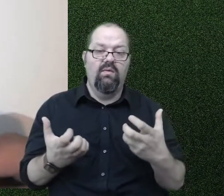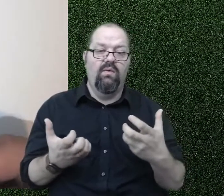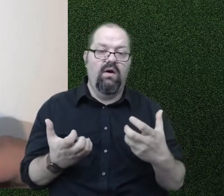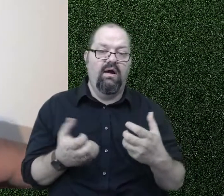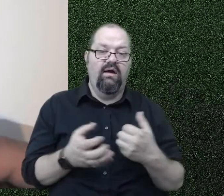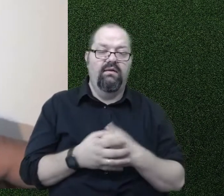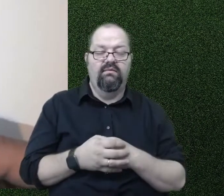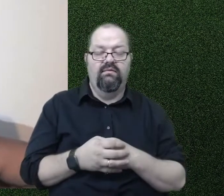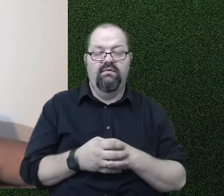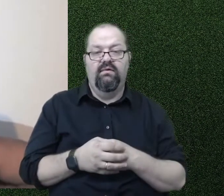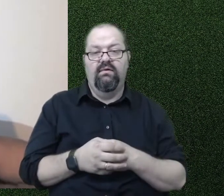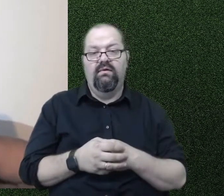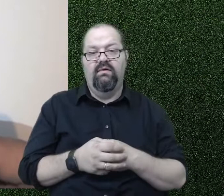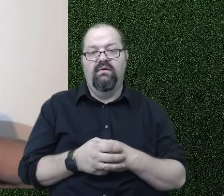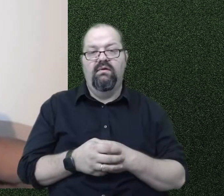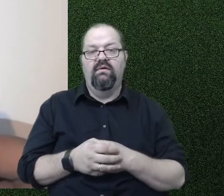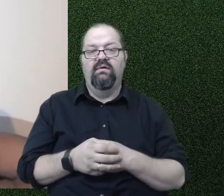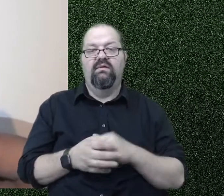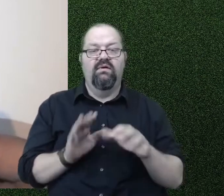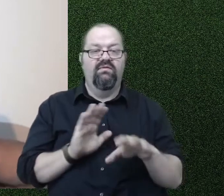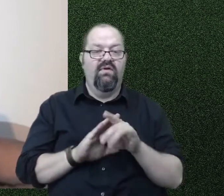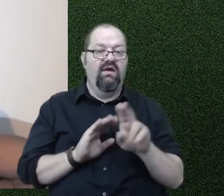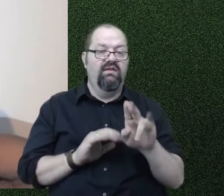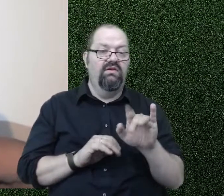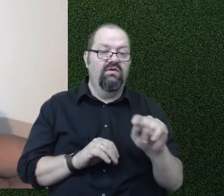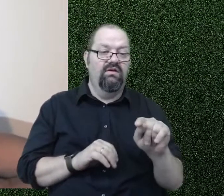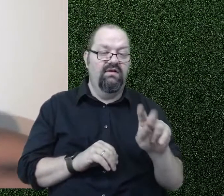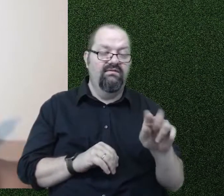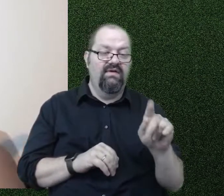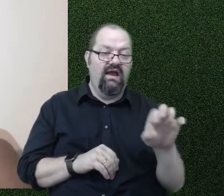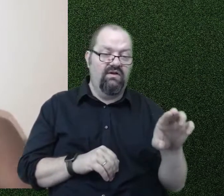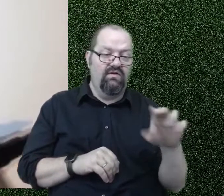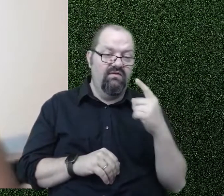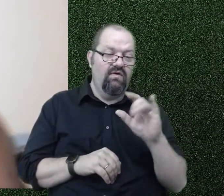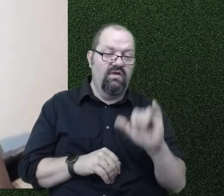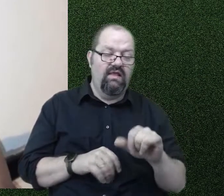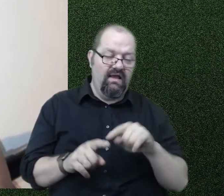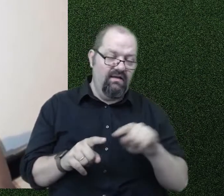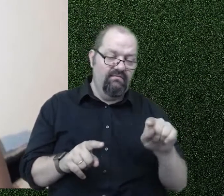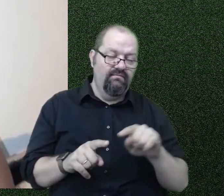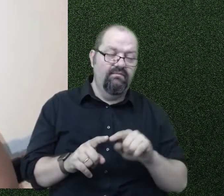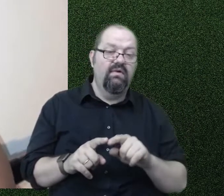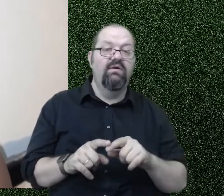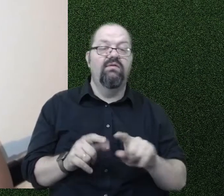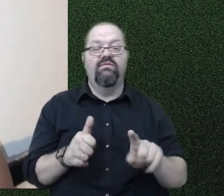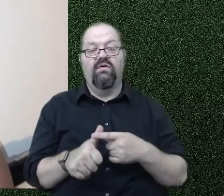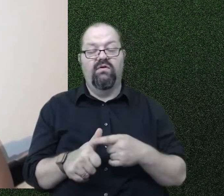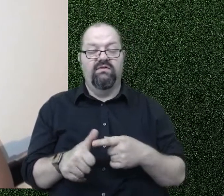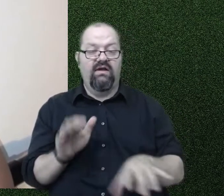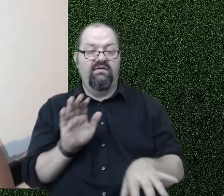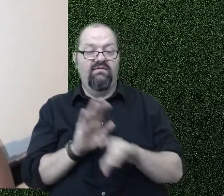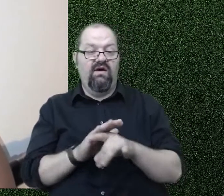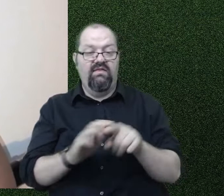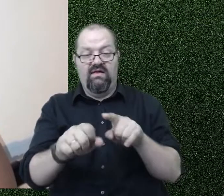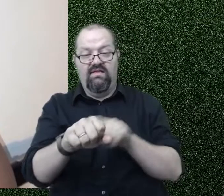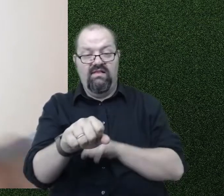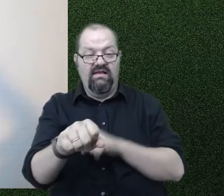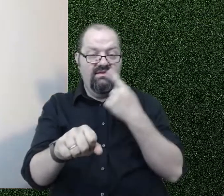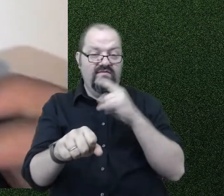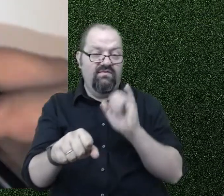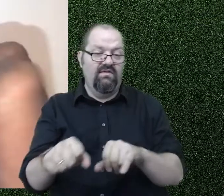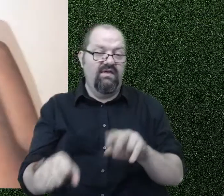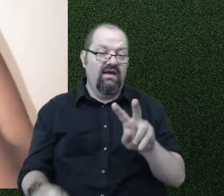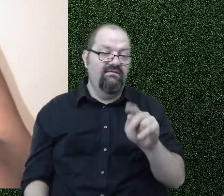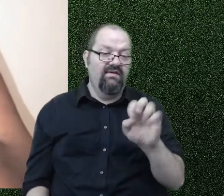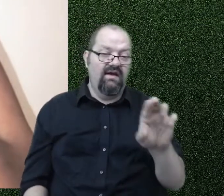goes in that direction, well, it's actually pretty easy. First, I find the length of this vector.